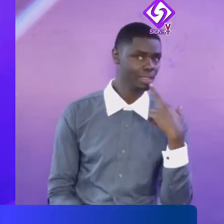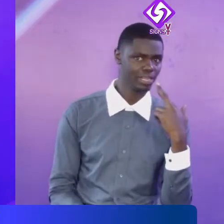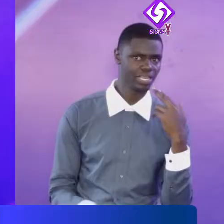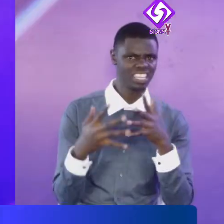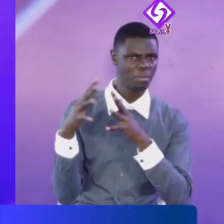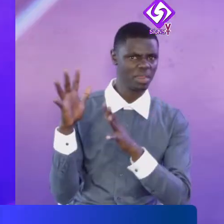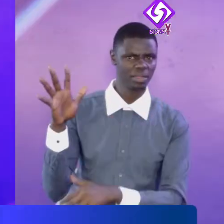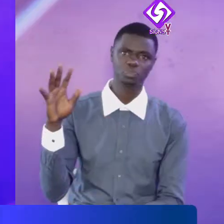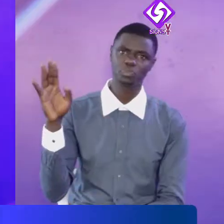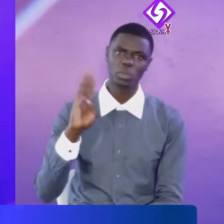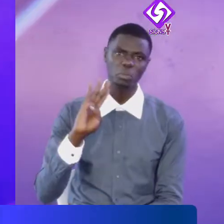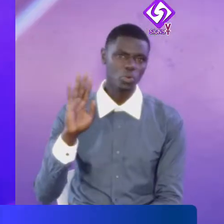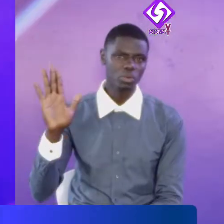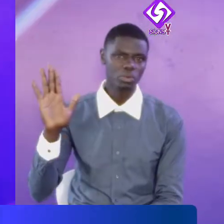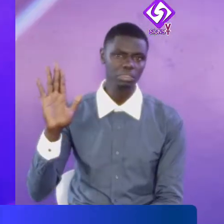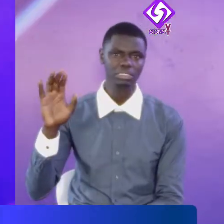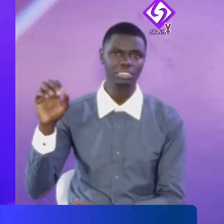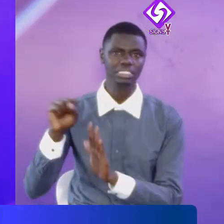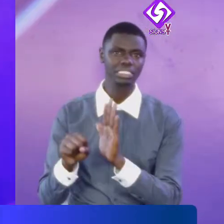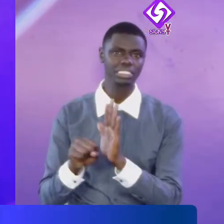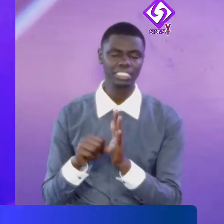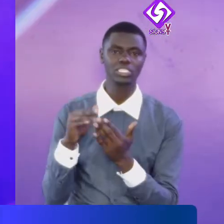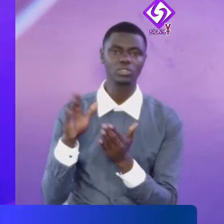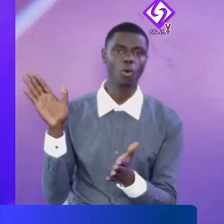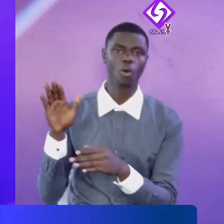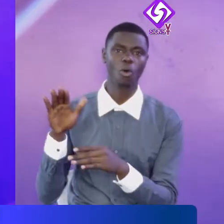the blue states tend to be more